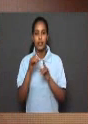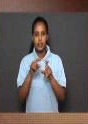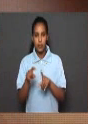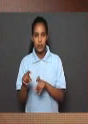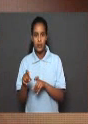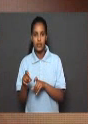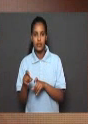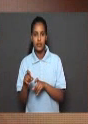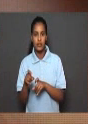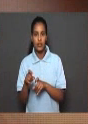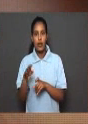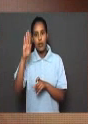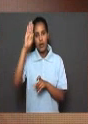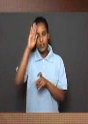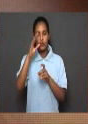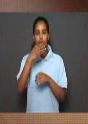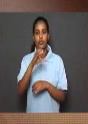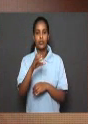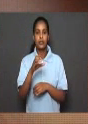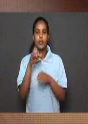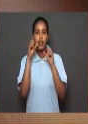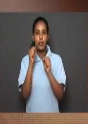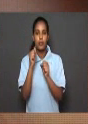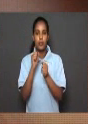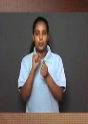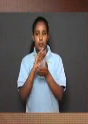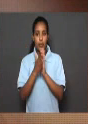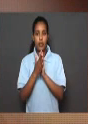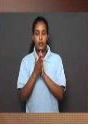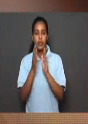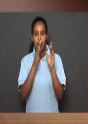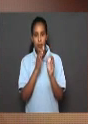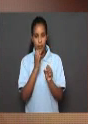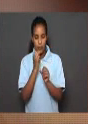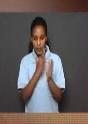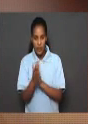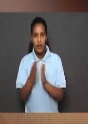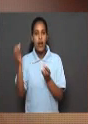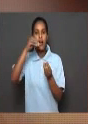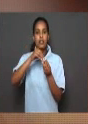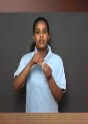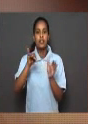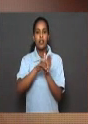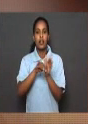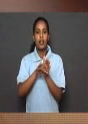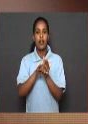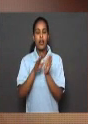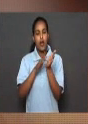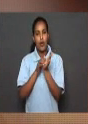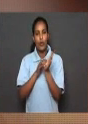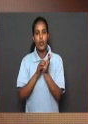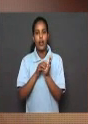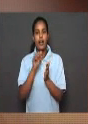taught us that buffered solutions can be prepared by adding the salt of a